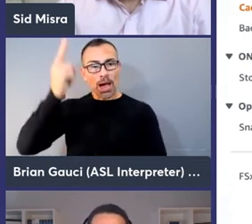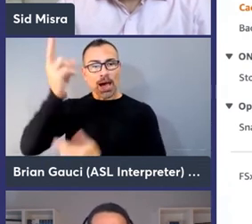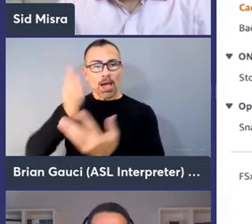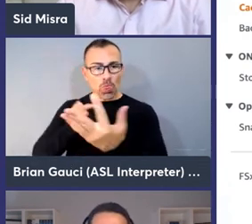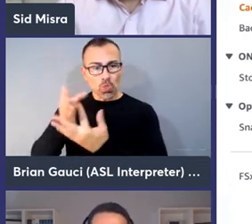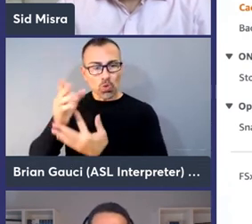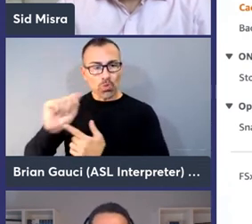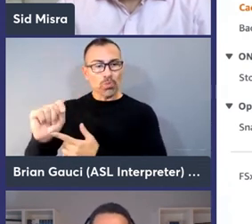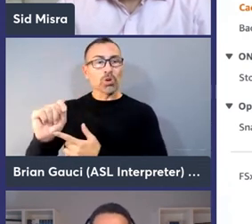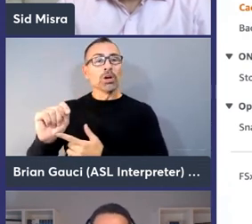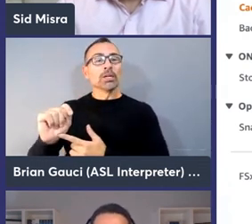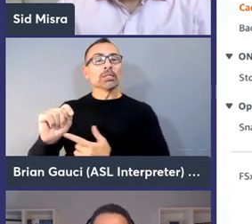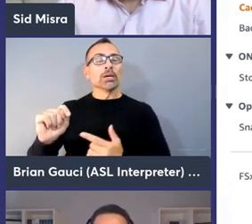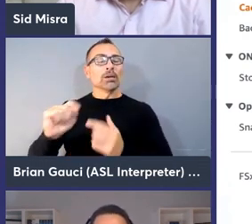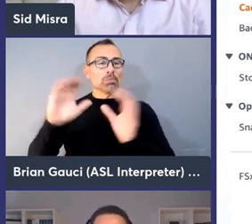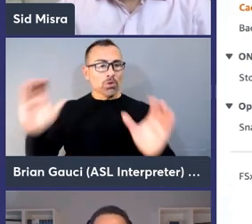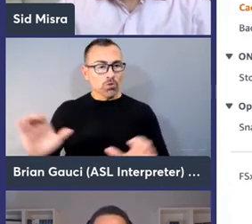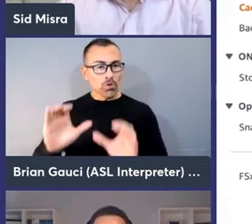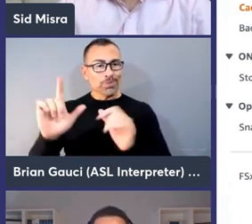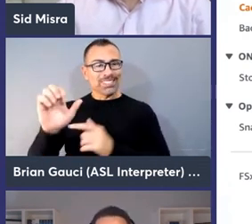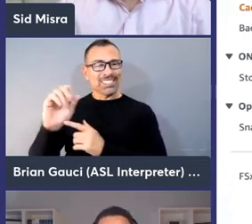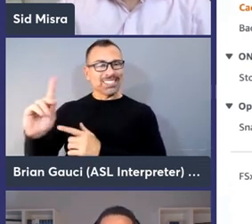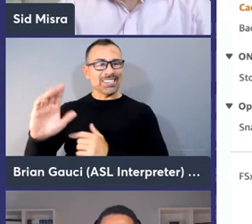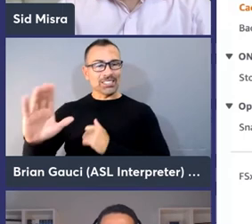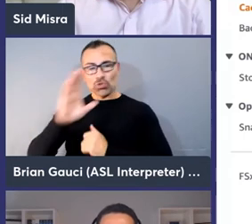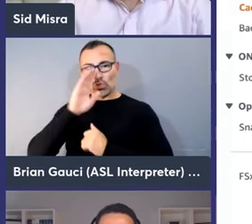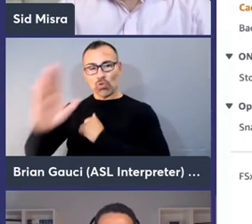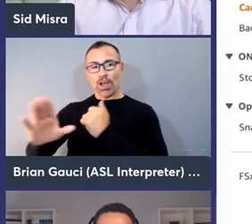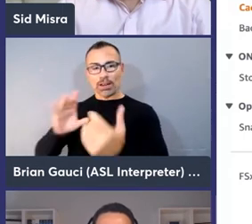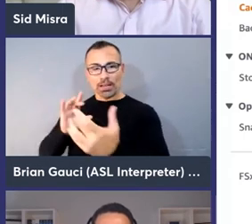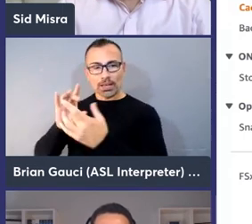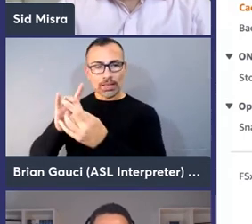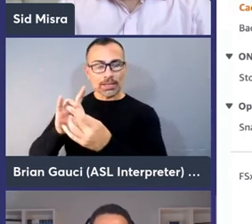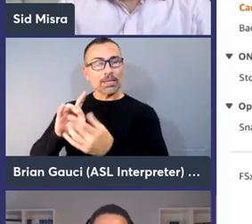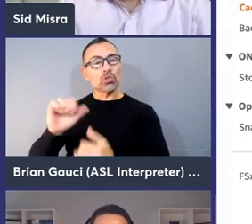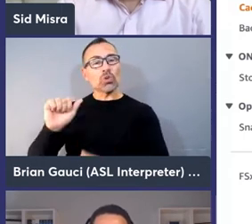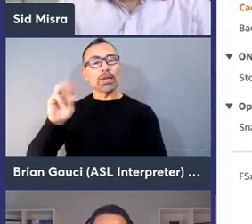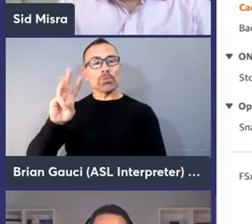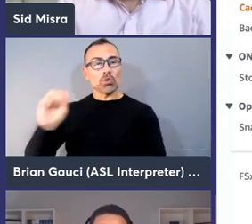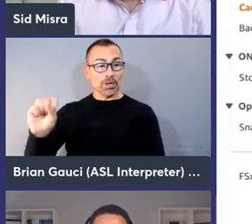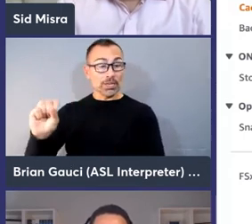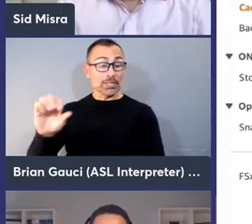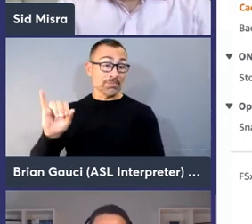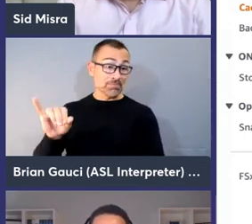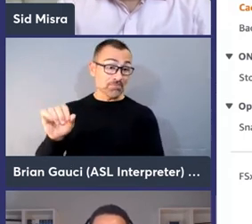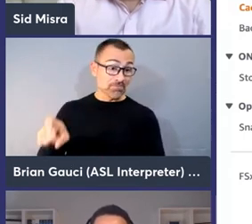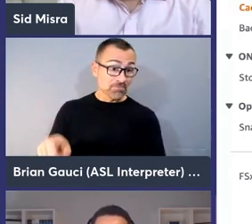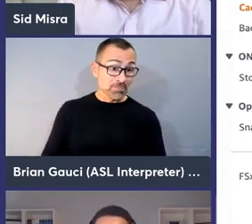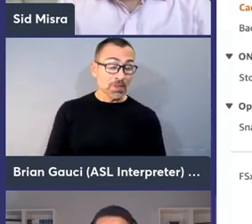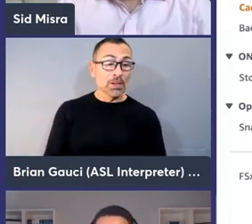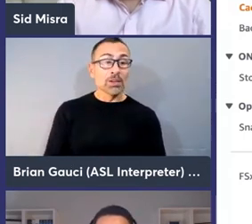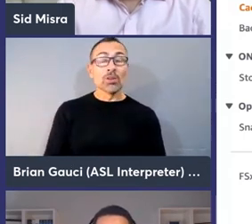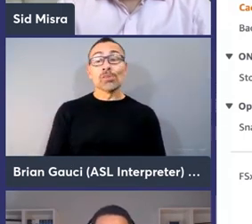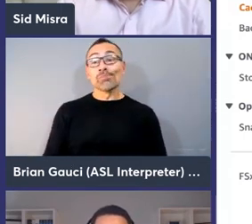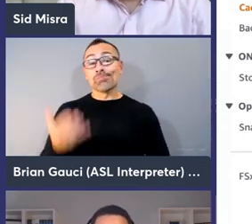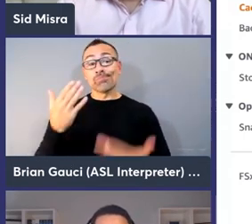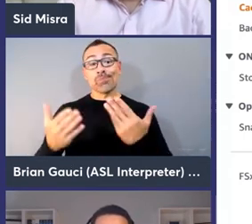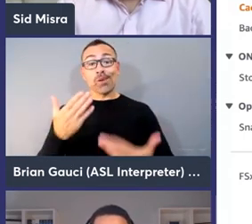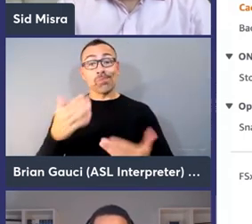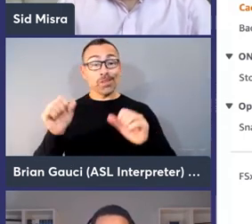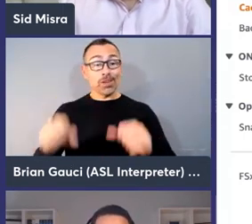performance links to be able to directly link into AWS. If they needed to, they could probably order a